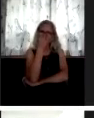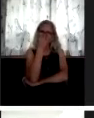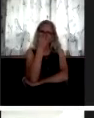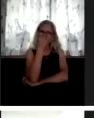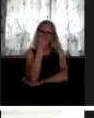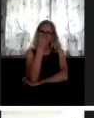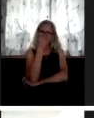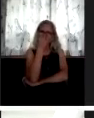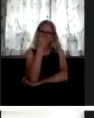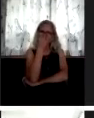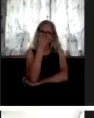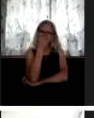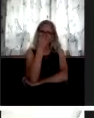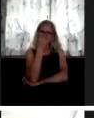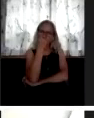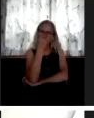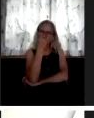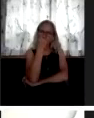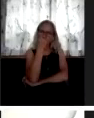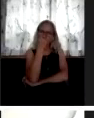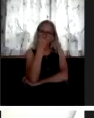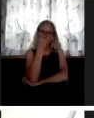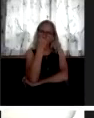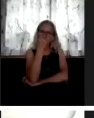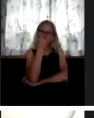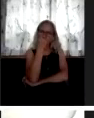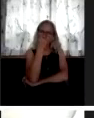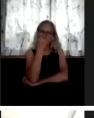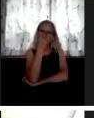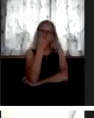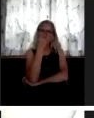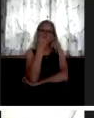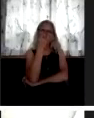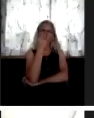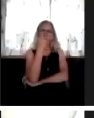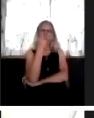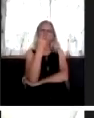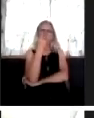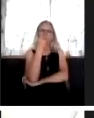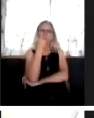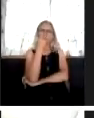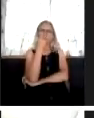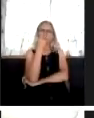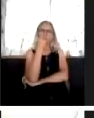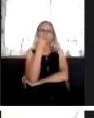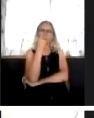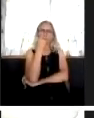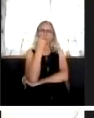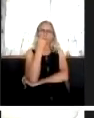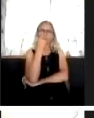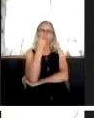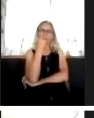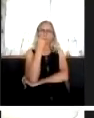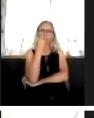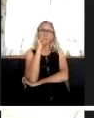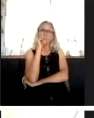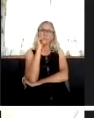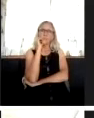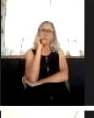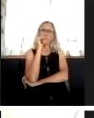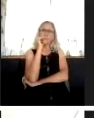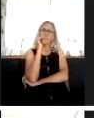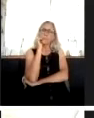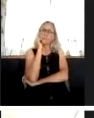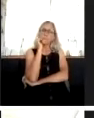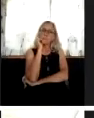seven reasons why we need to study on purpose. Purpose gives us a reason to live.